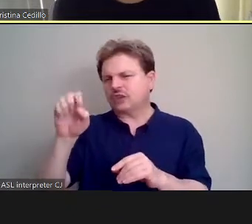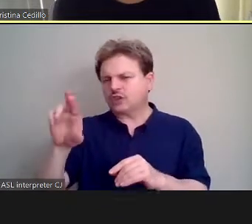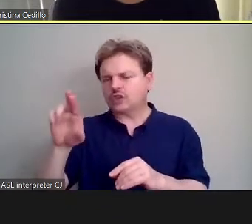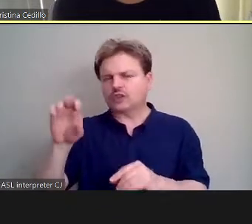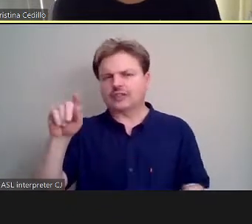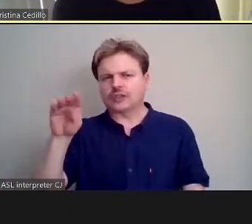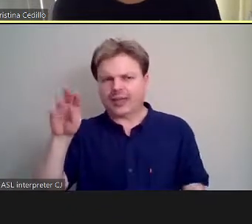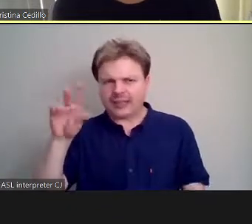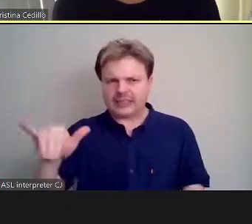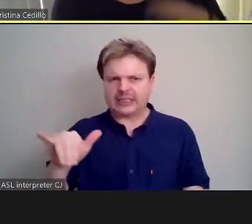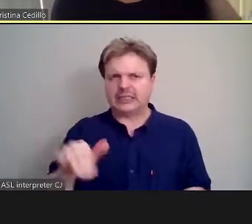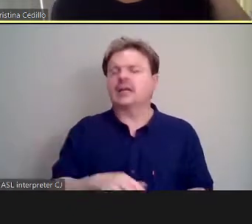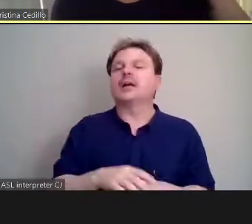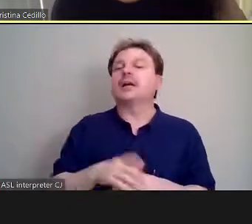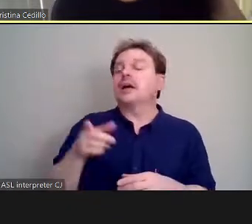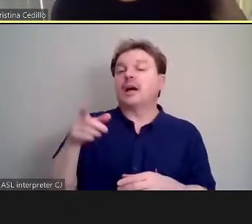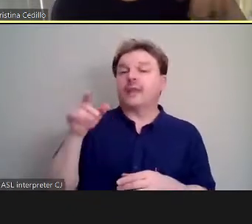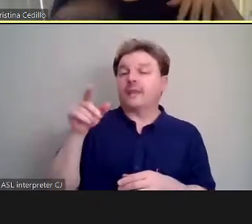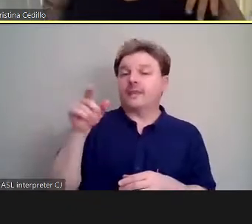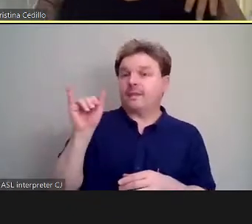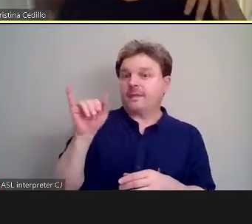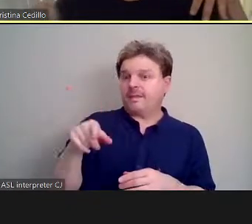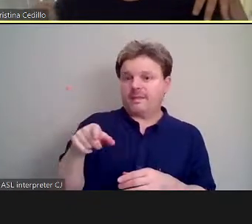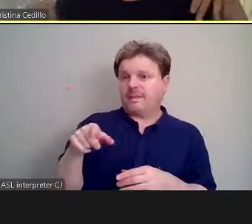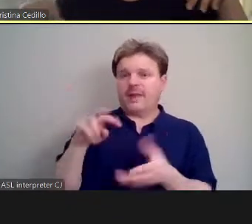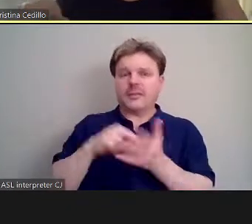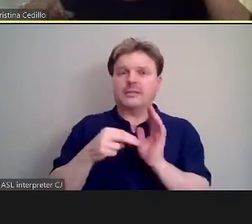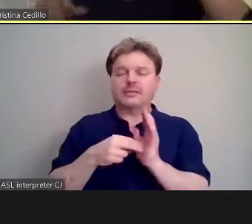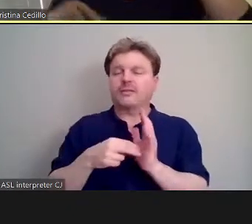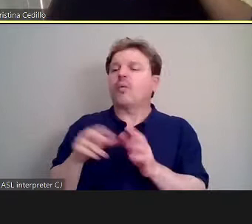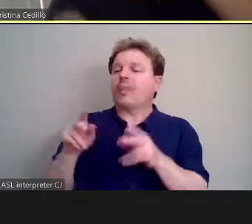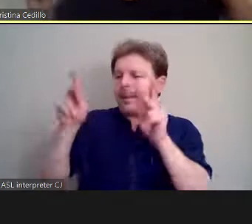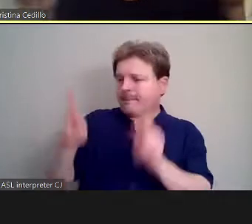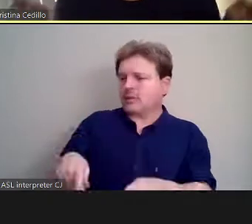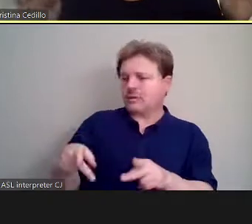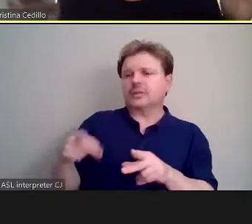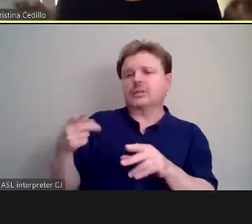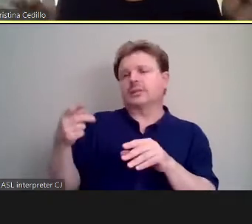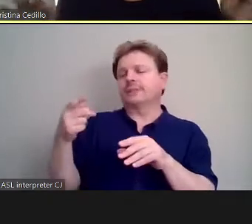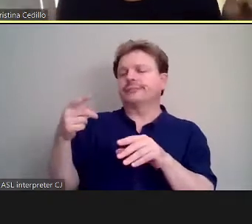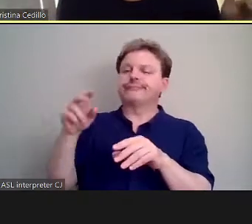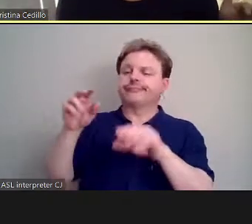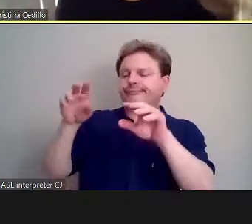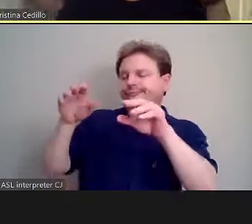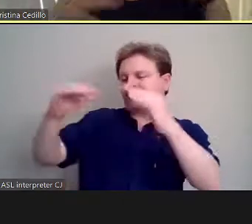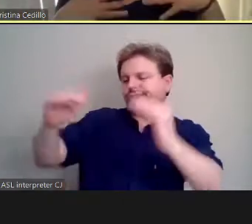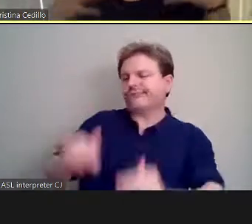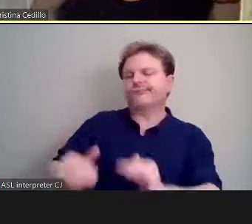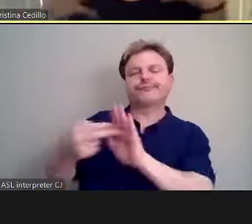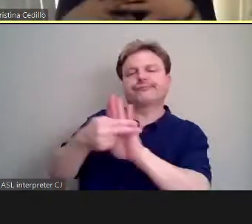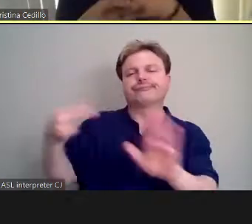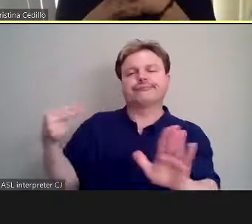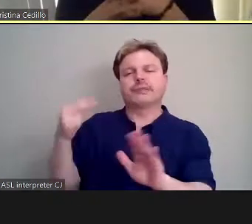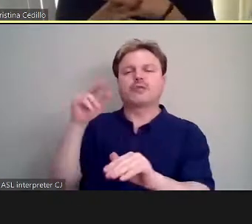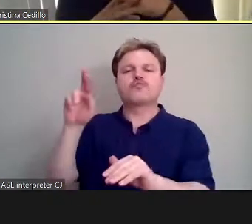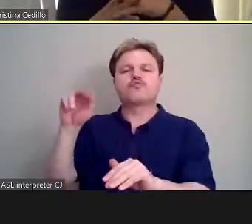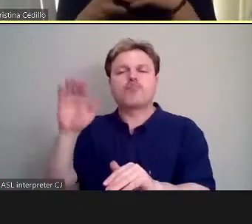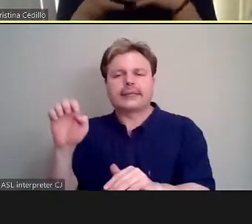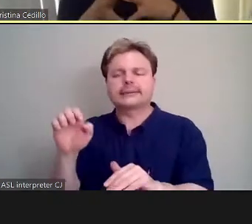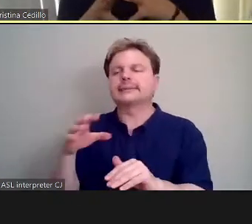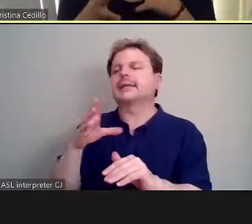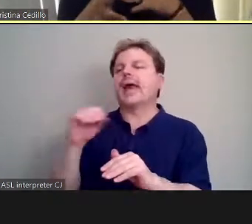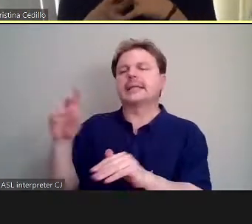Intersectionality isn't just, oh, that person's racialized and disabled. It has to do with the ways in which race and